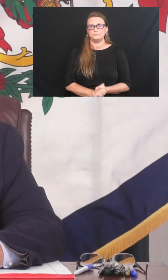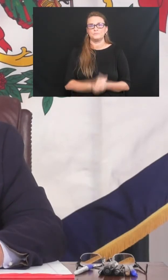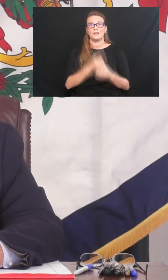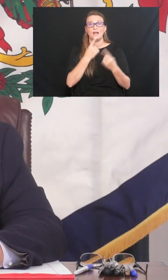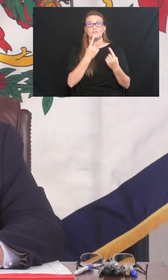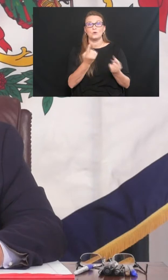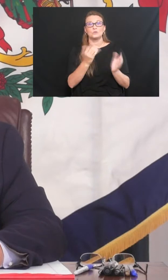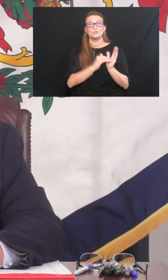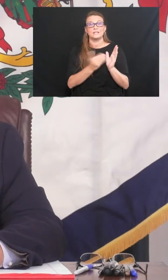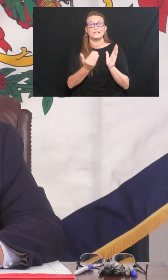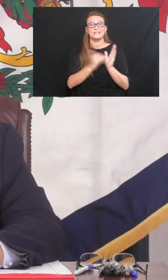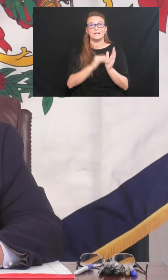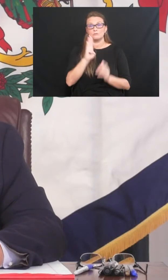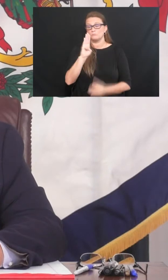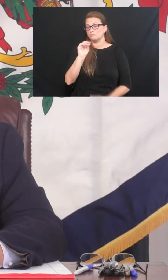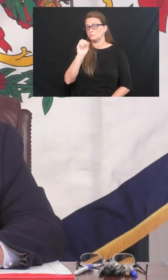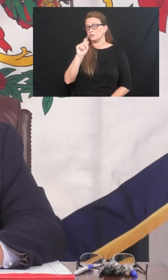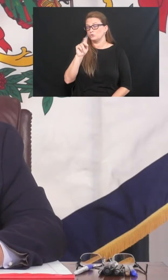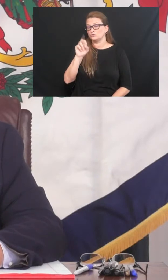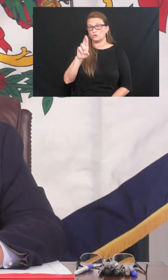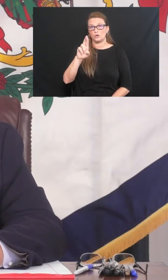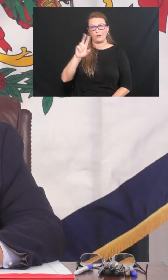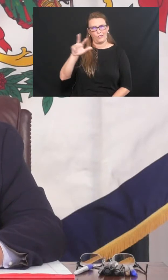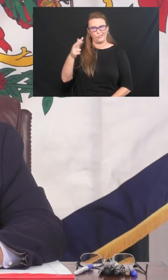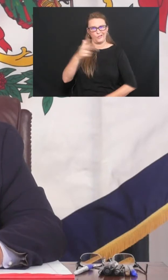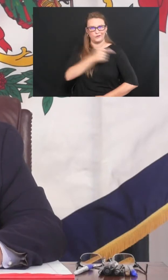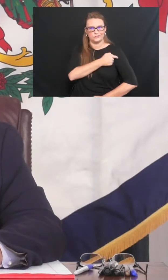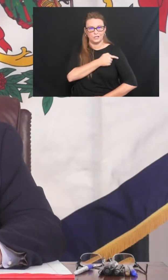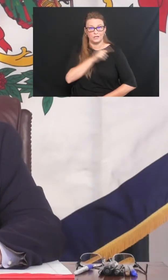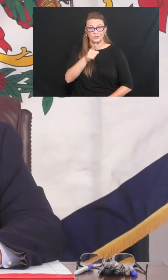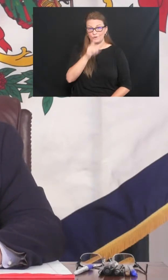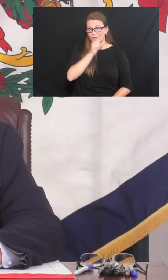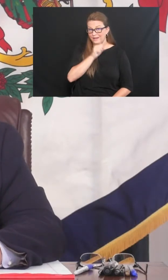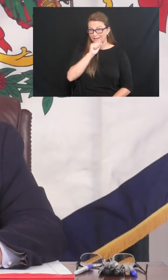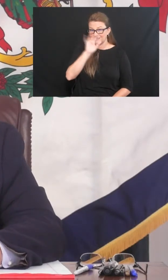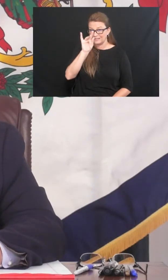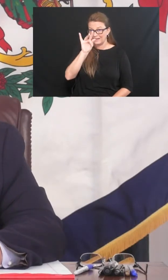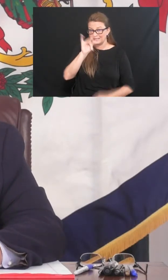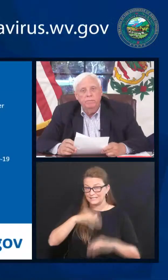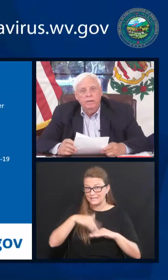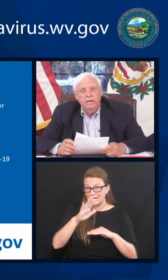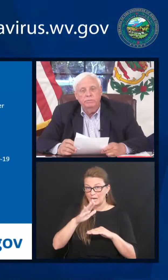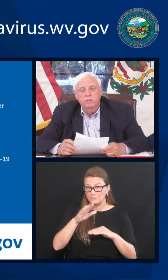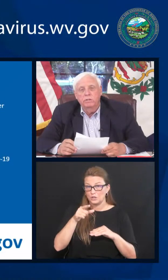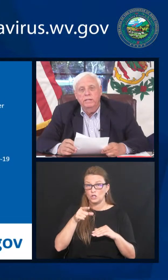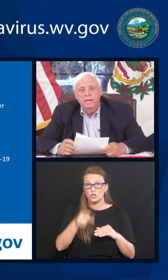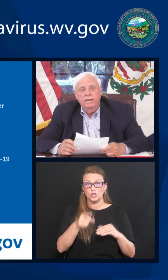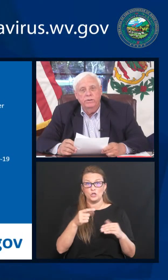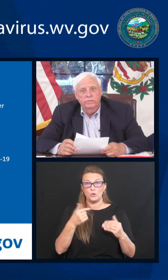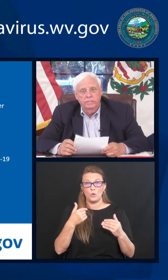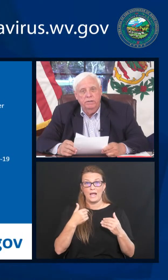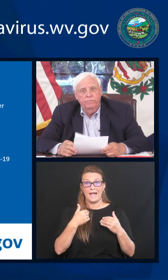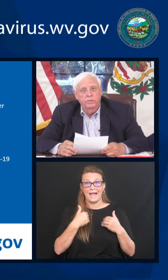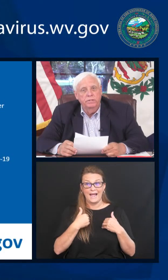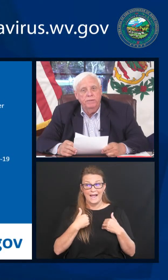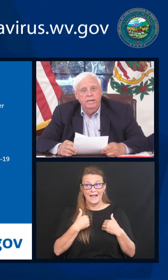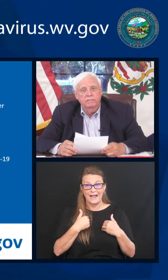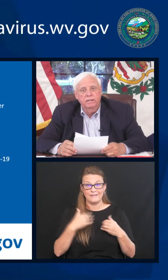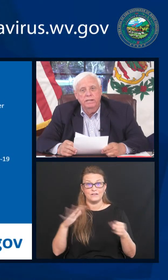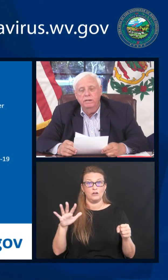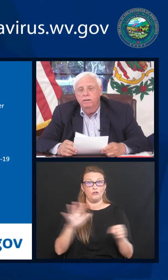over about our boosters. They're ready to go. If you're 18 years of age and older and you have absolutely gotten yourself